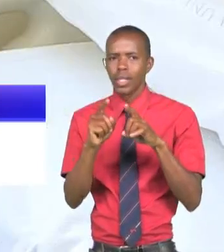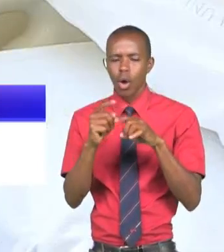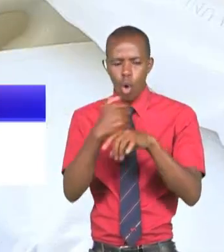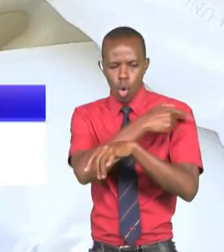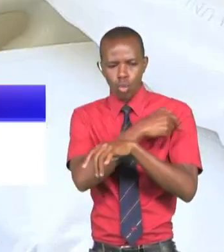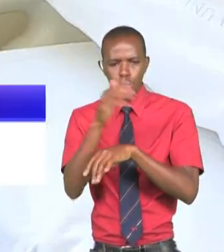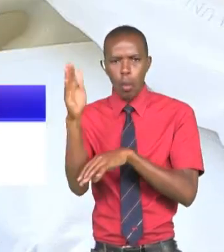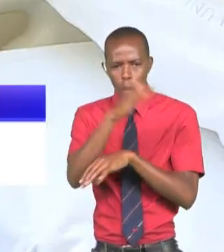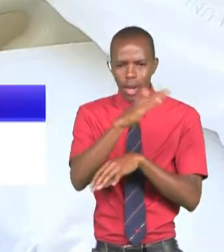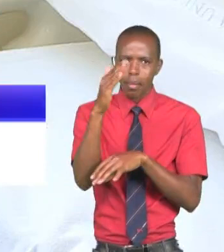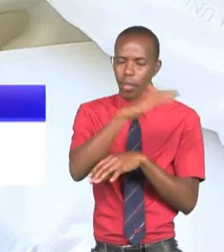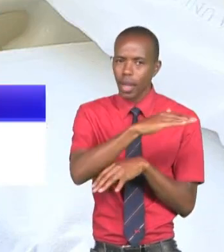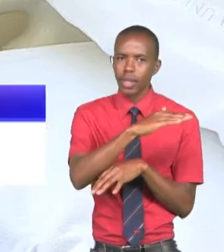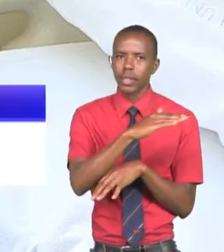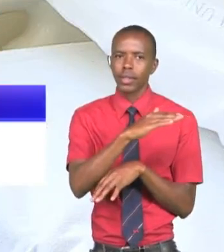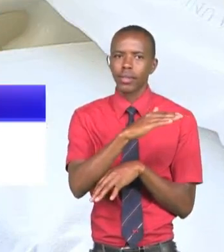you do